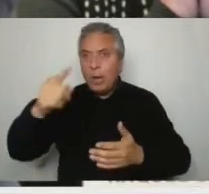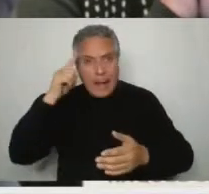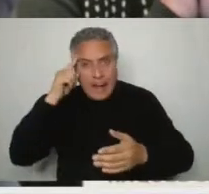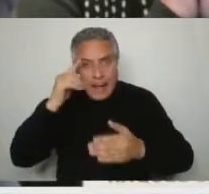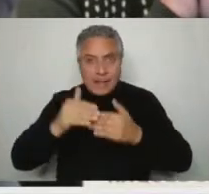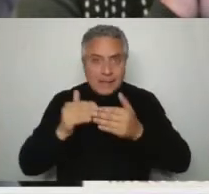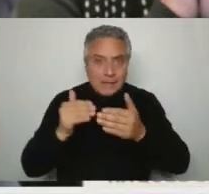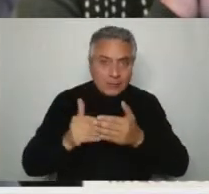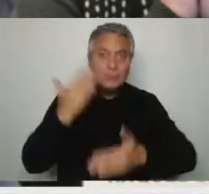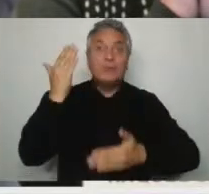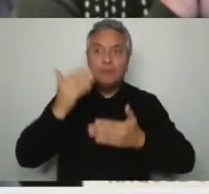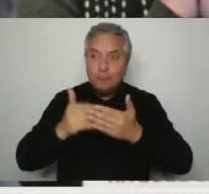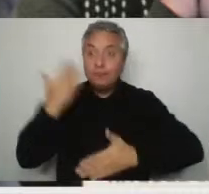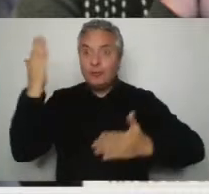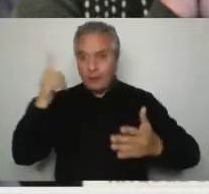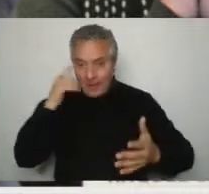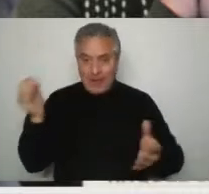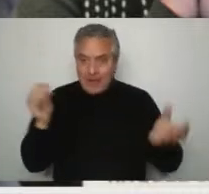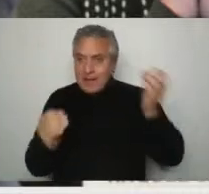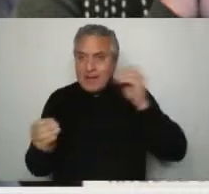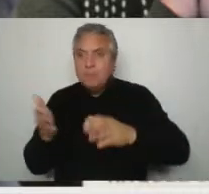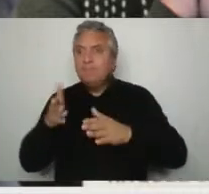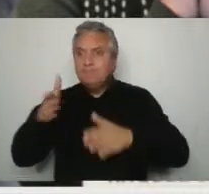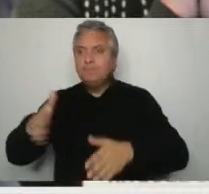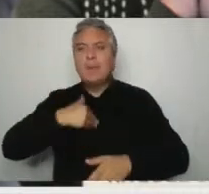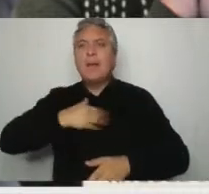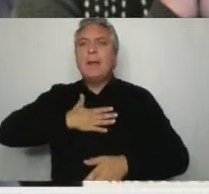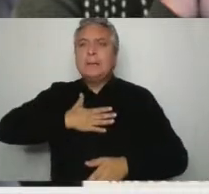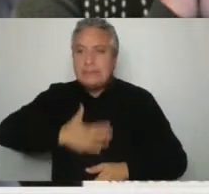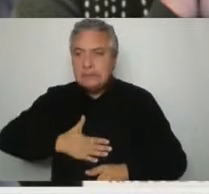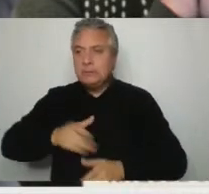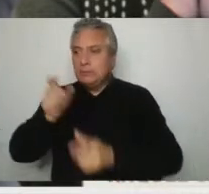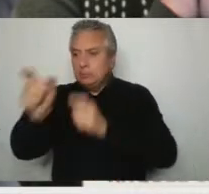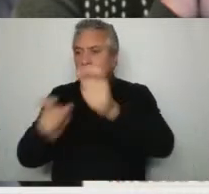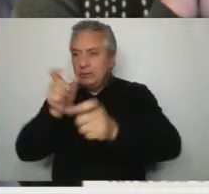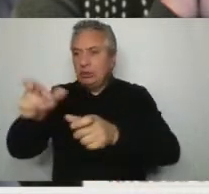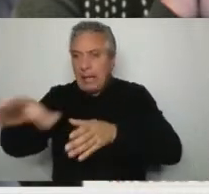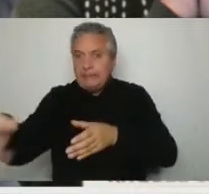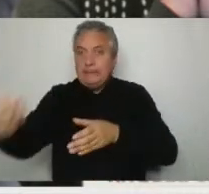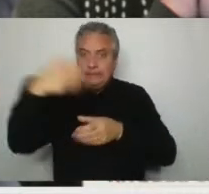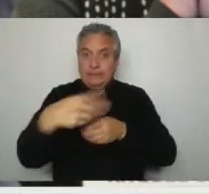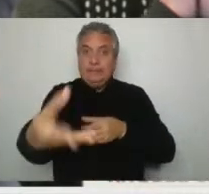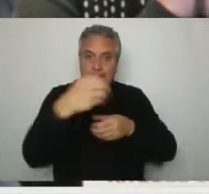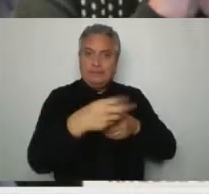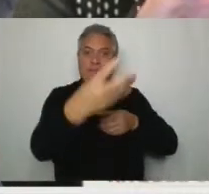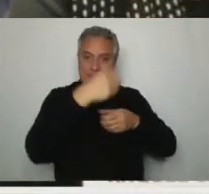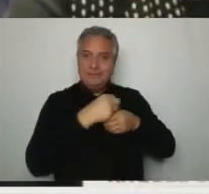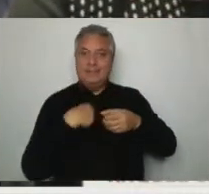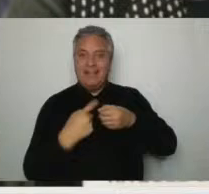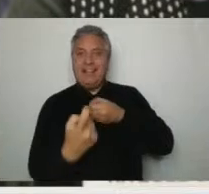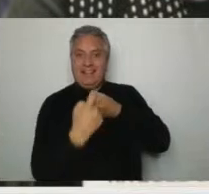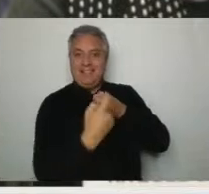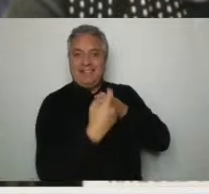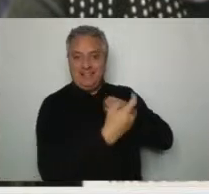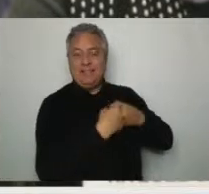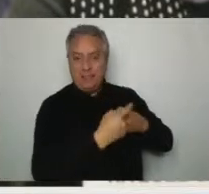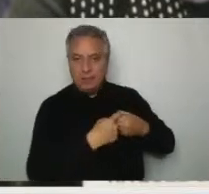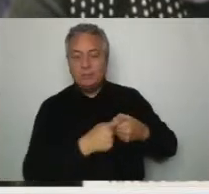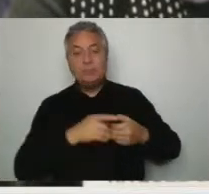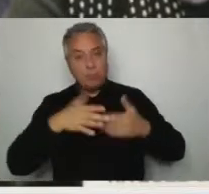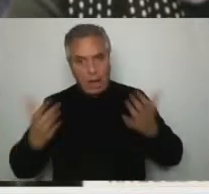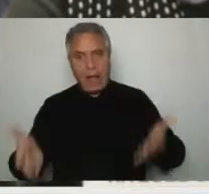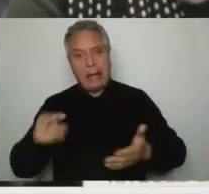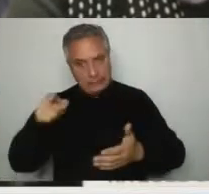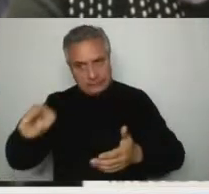you may include the informal workers as affiliates in the system. So I just wanted to point out